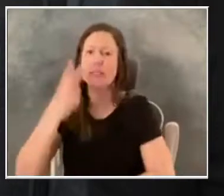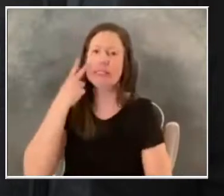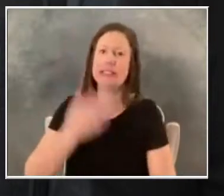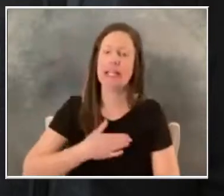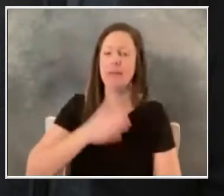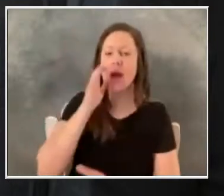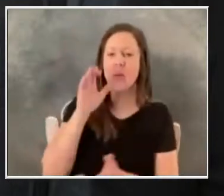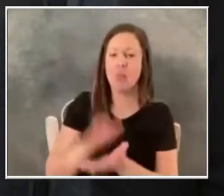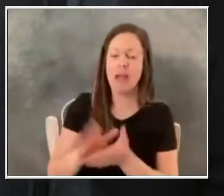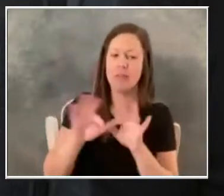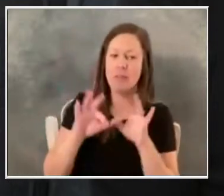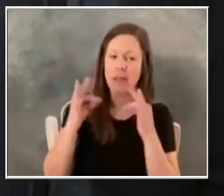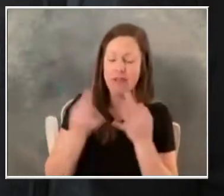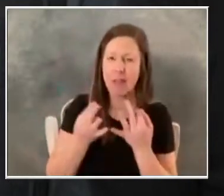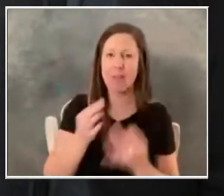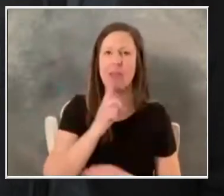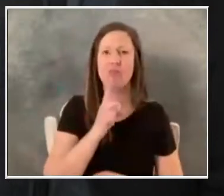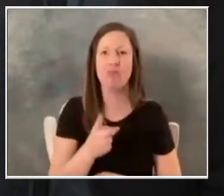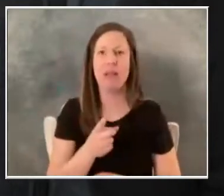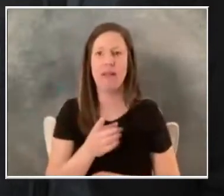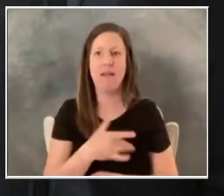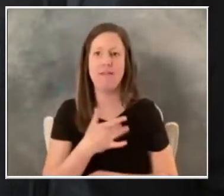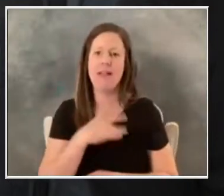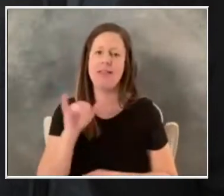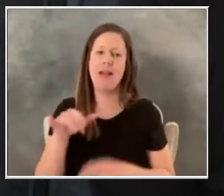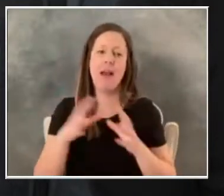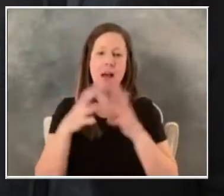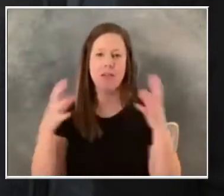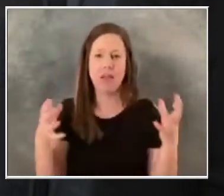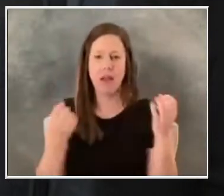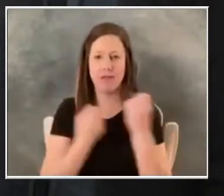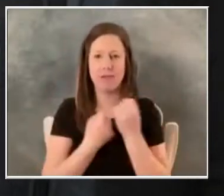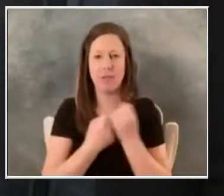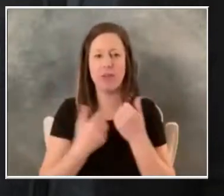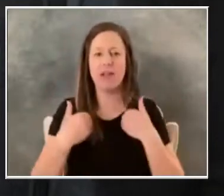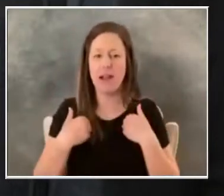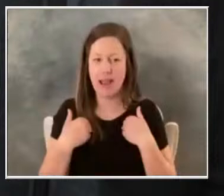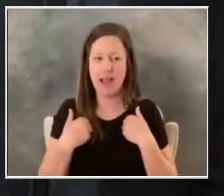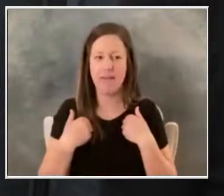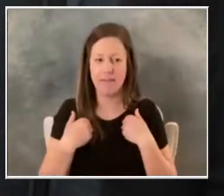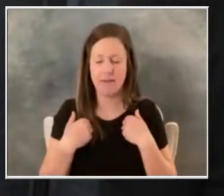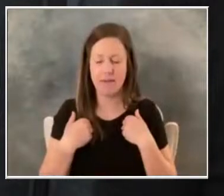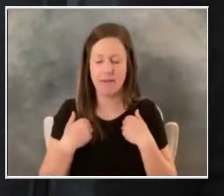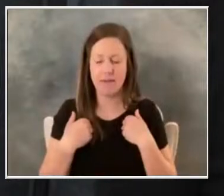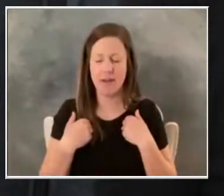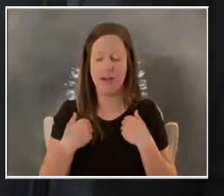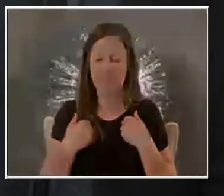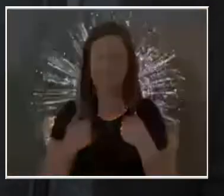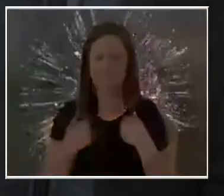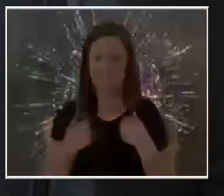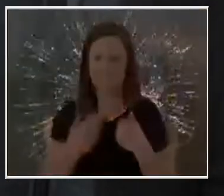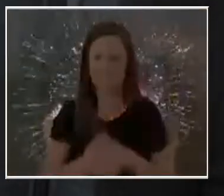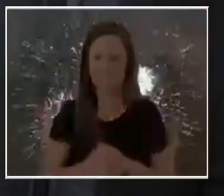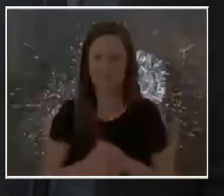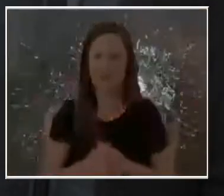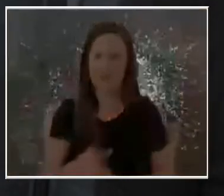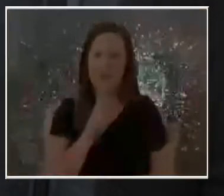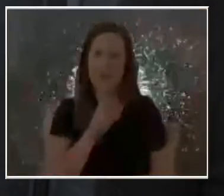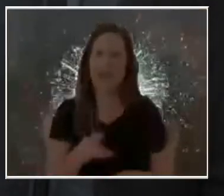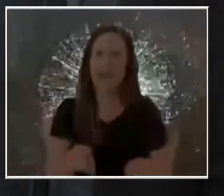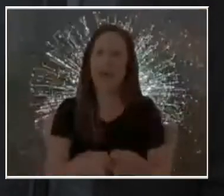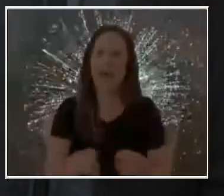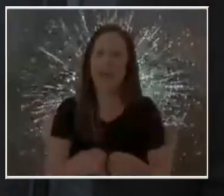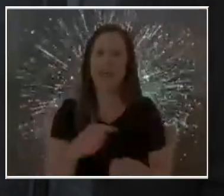think that's a lot of support I have in here. So that part is, and also I wanted just to say, you